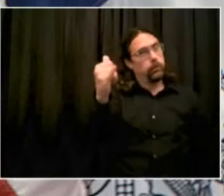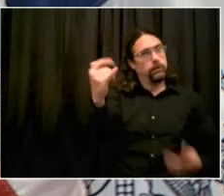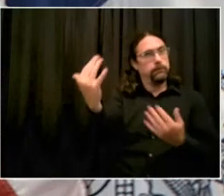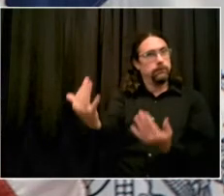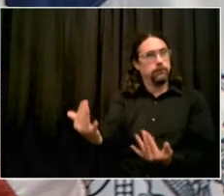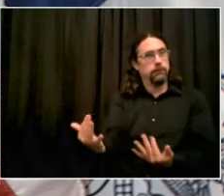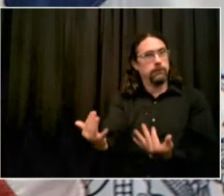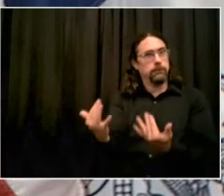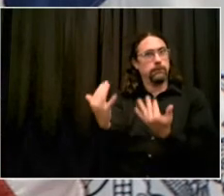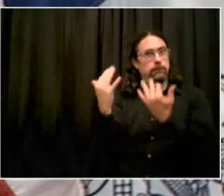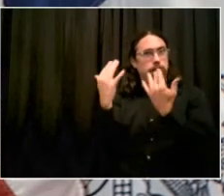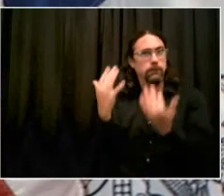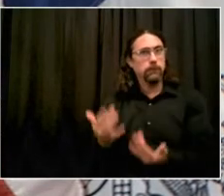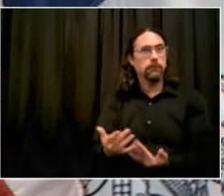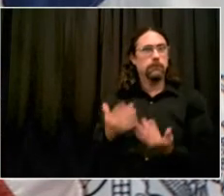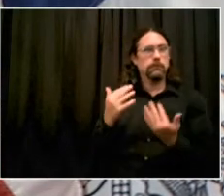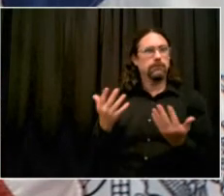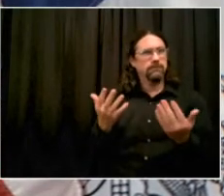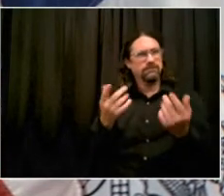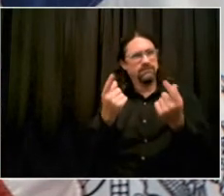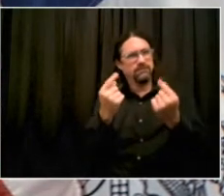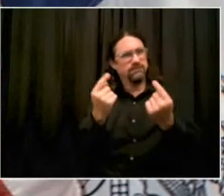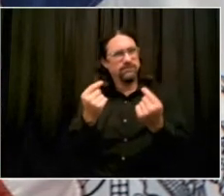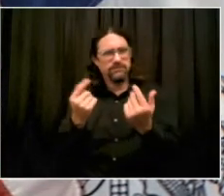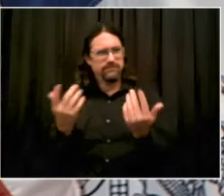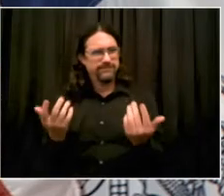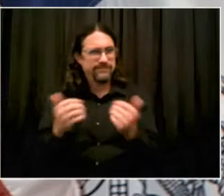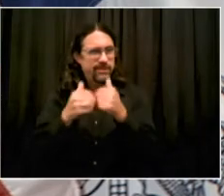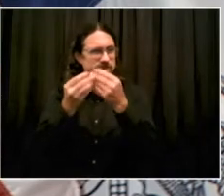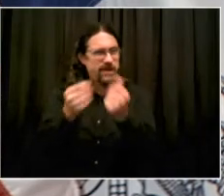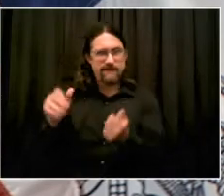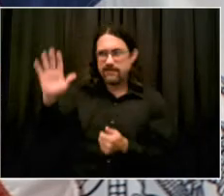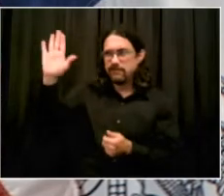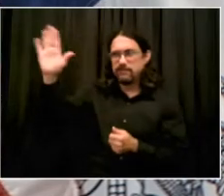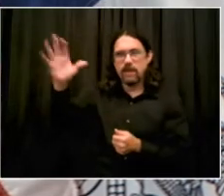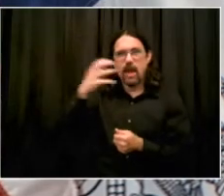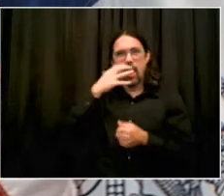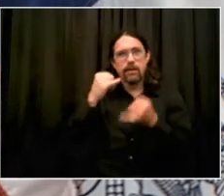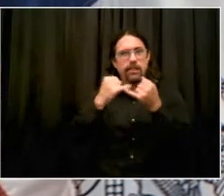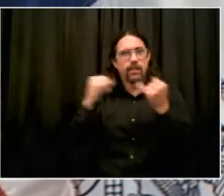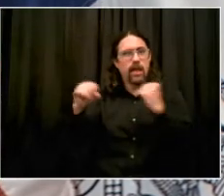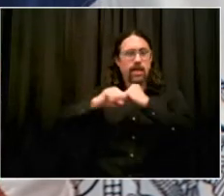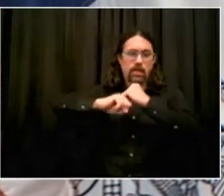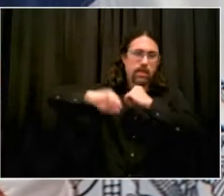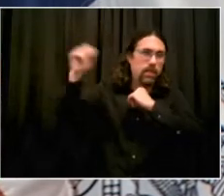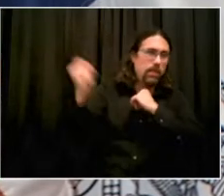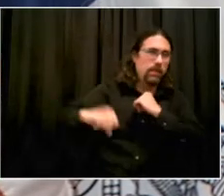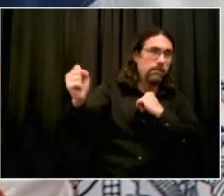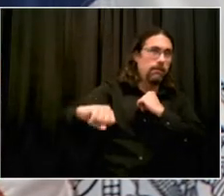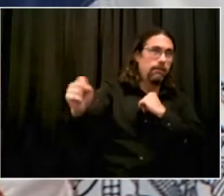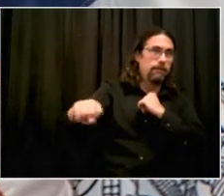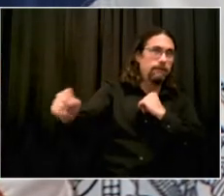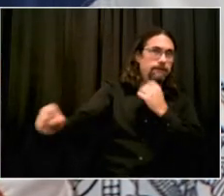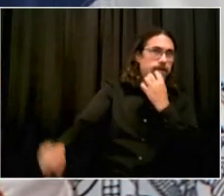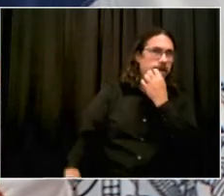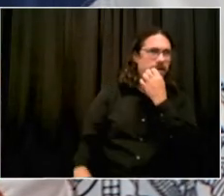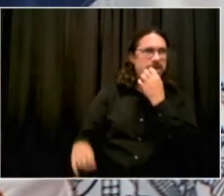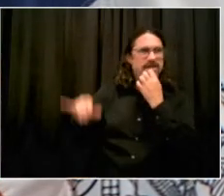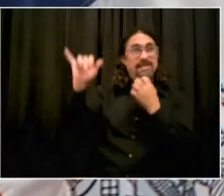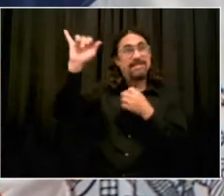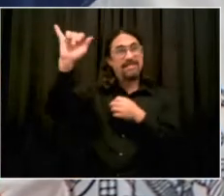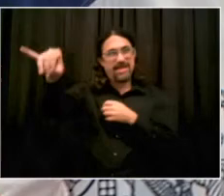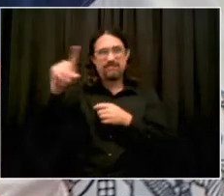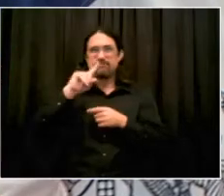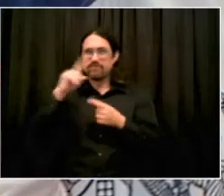to President Trump, who has been questioning the safety, security, and of vote by mail.